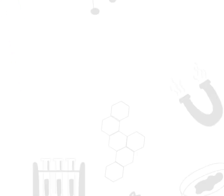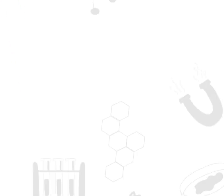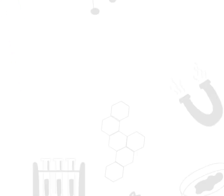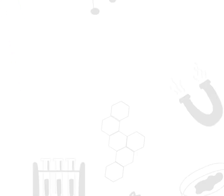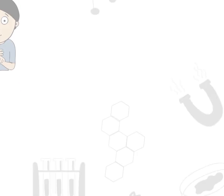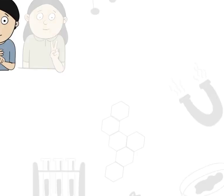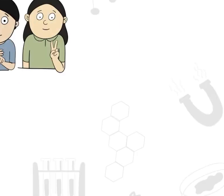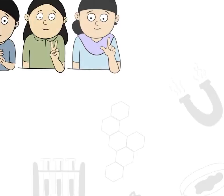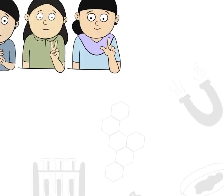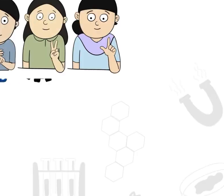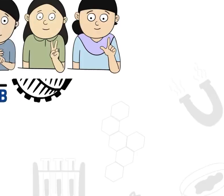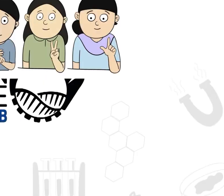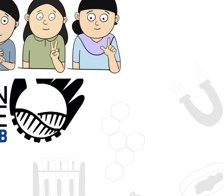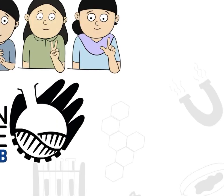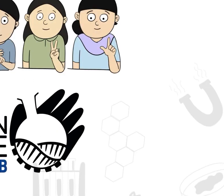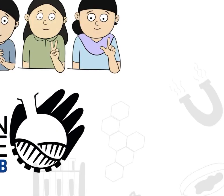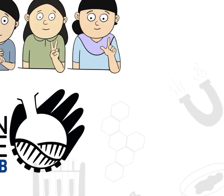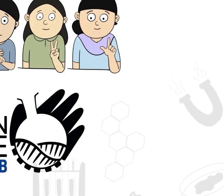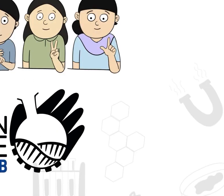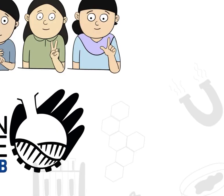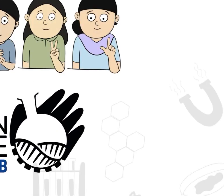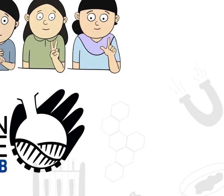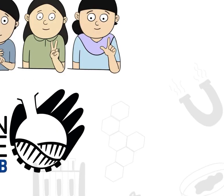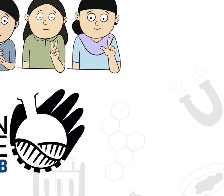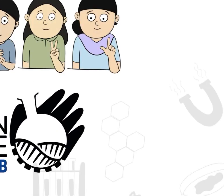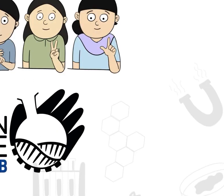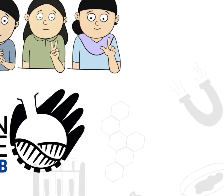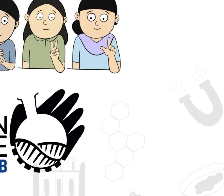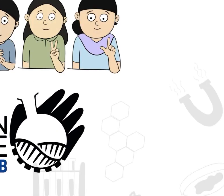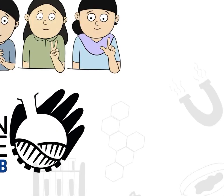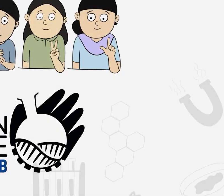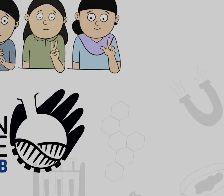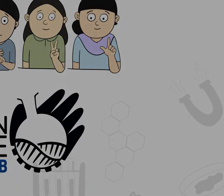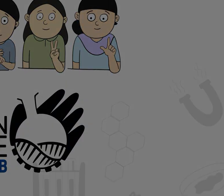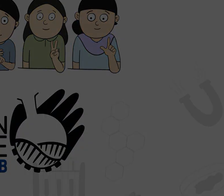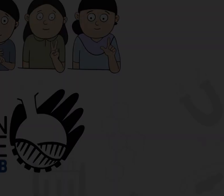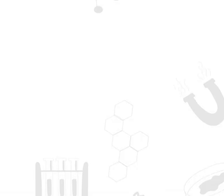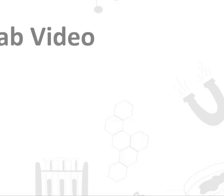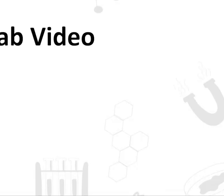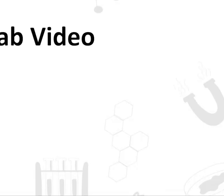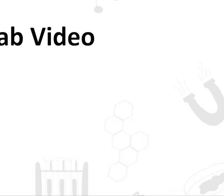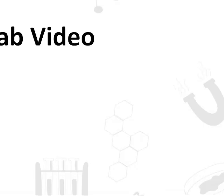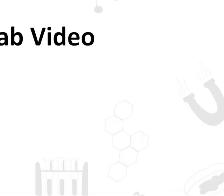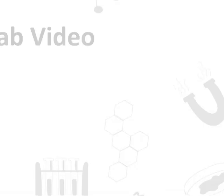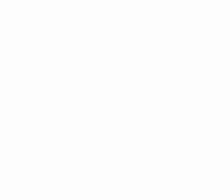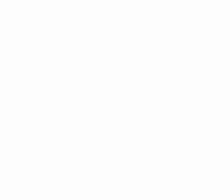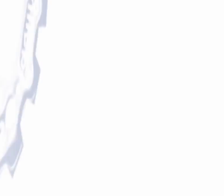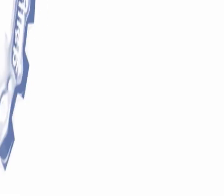Welcome to ISL-enabled Virtual Lab of CSIR.